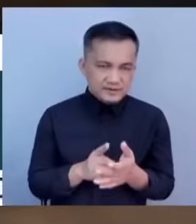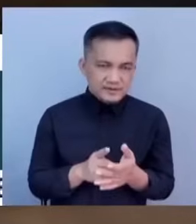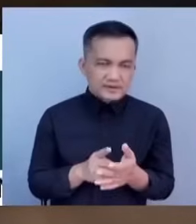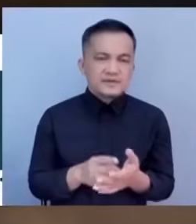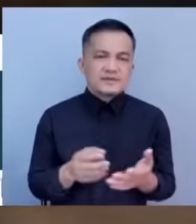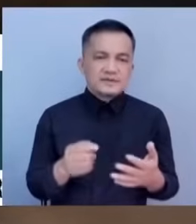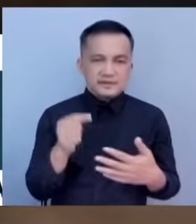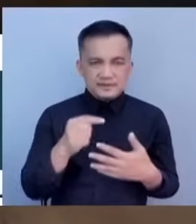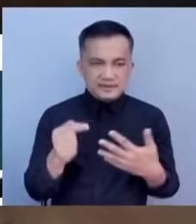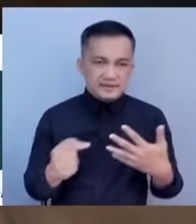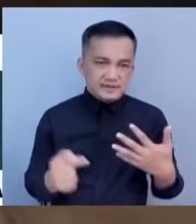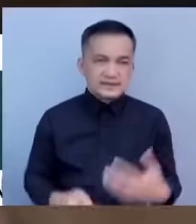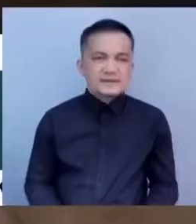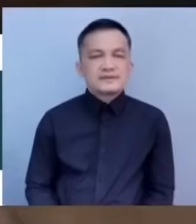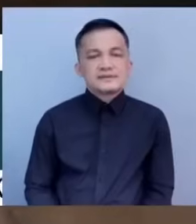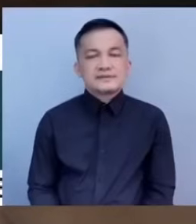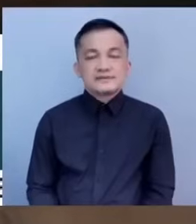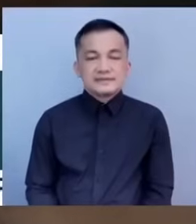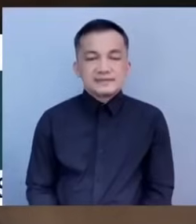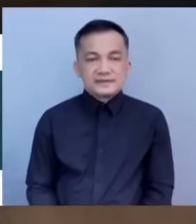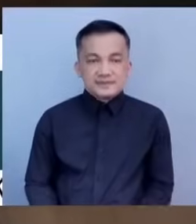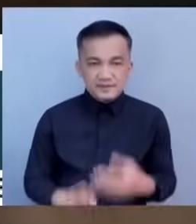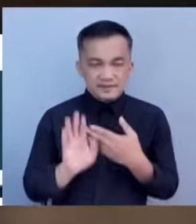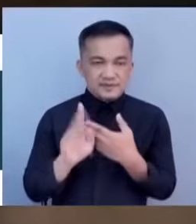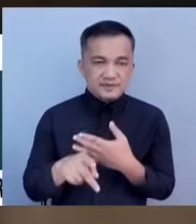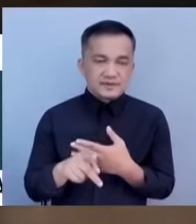kung ano-ano, pagbalik ko